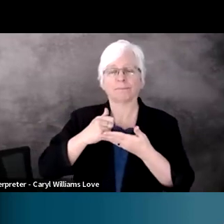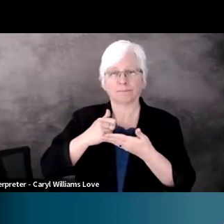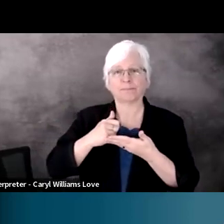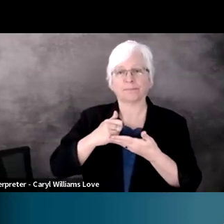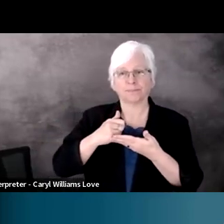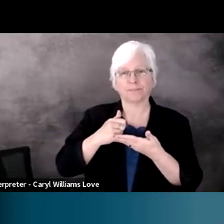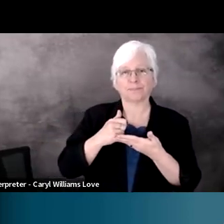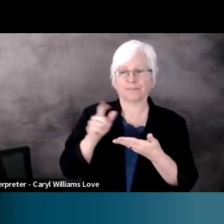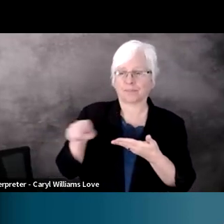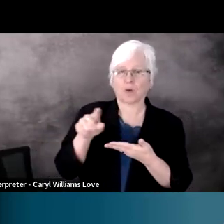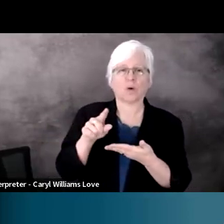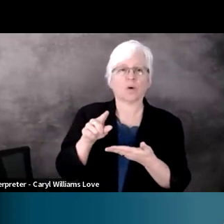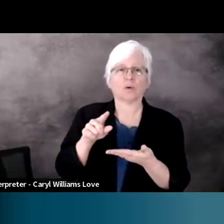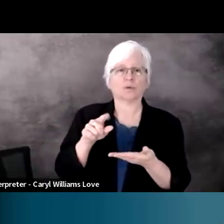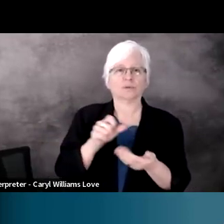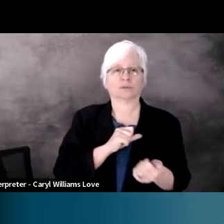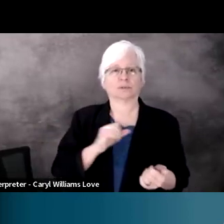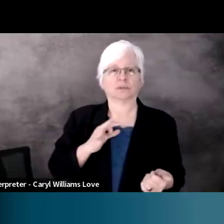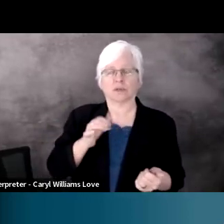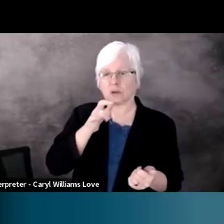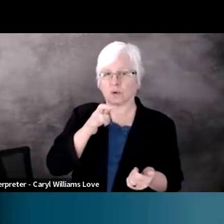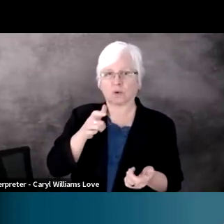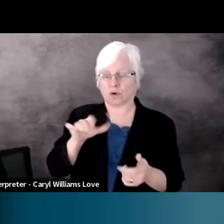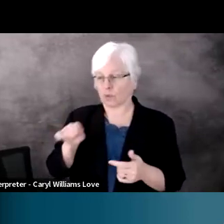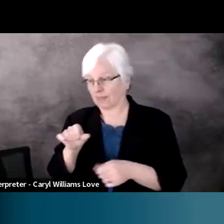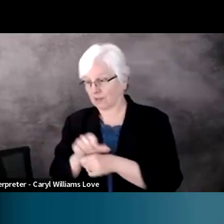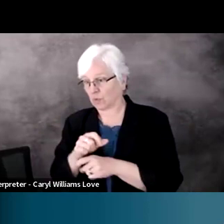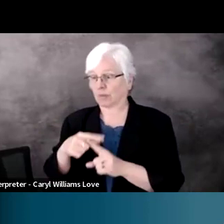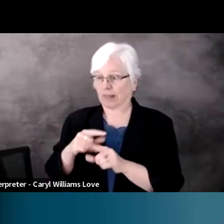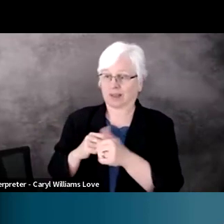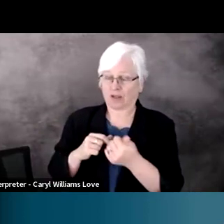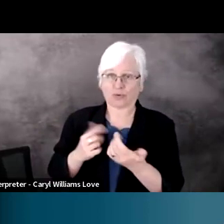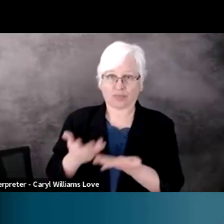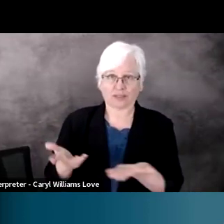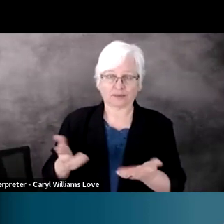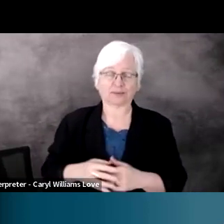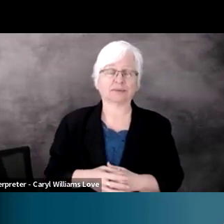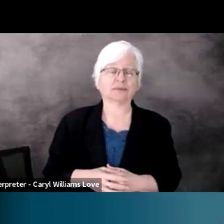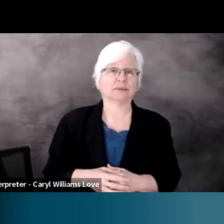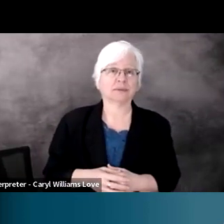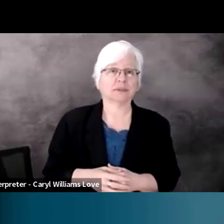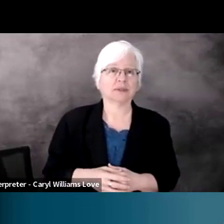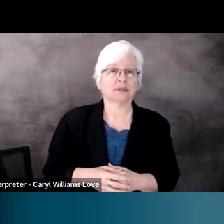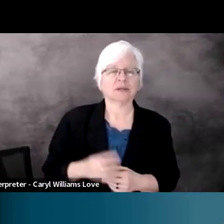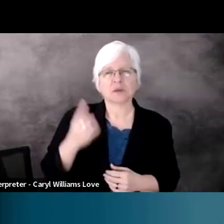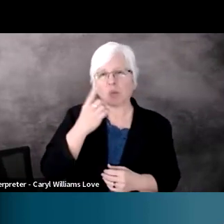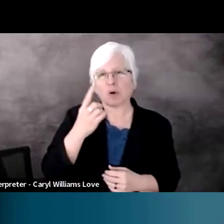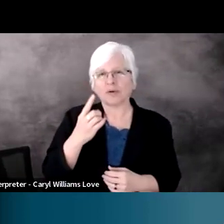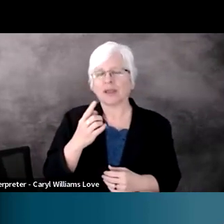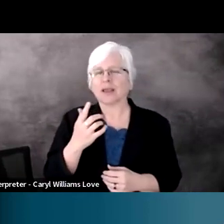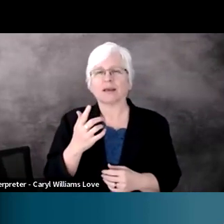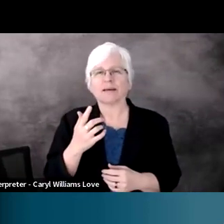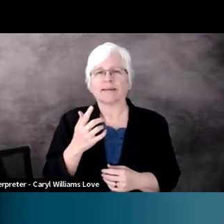those clinicians that are doing this work and other things. And so I'd wonder a little bit about a